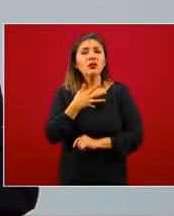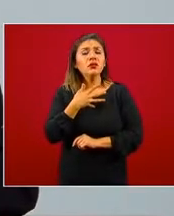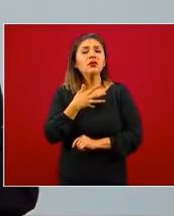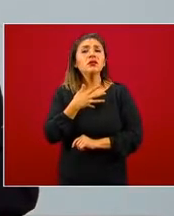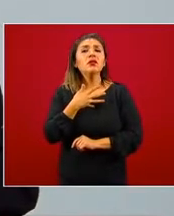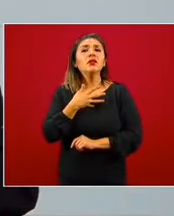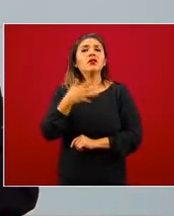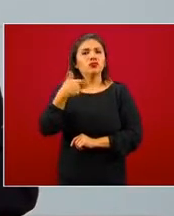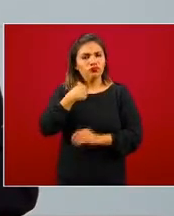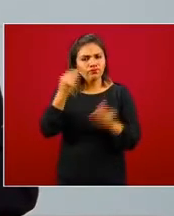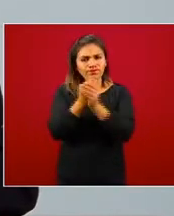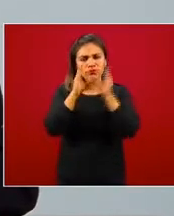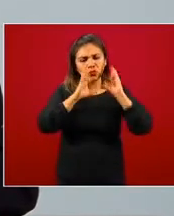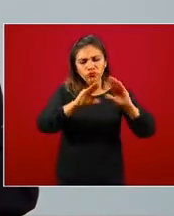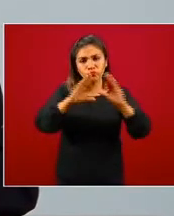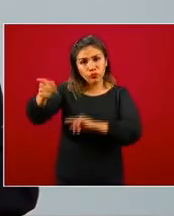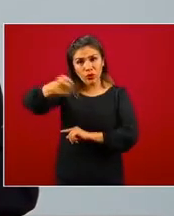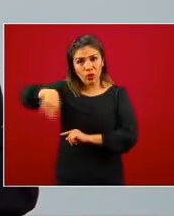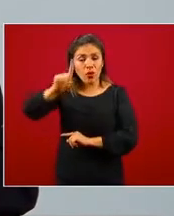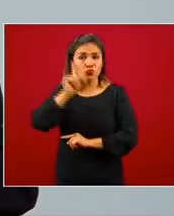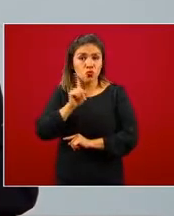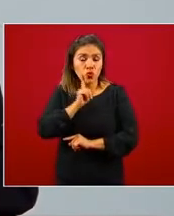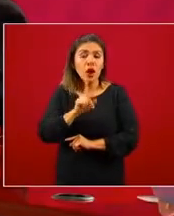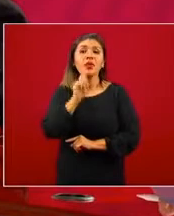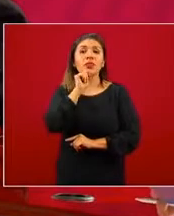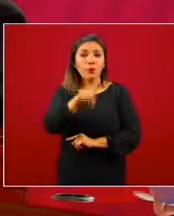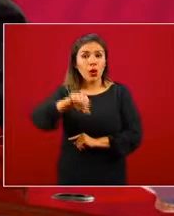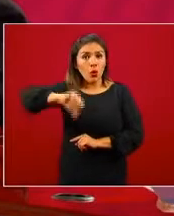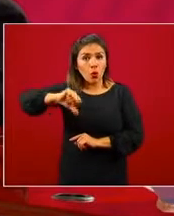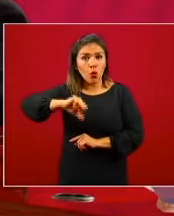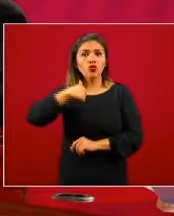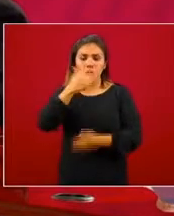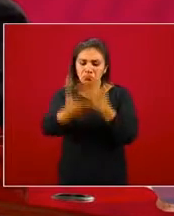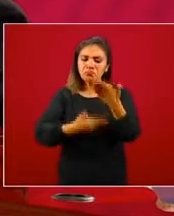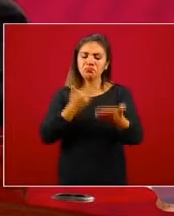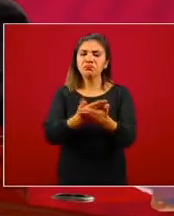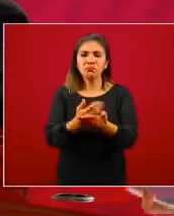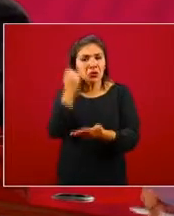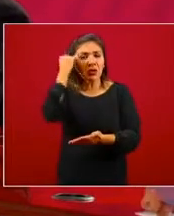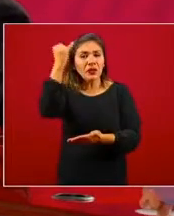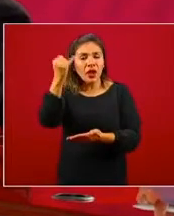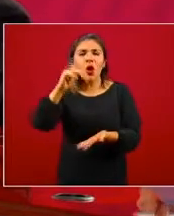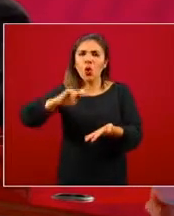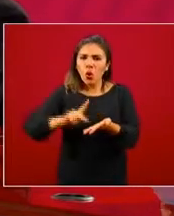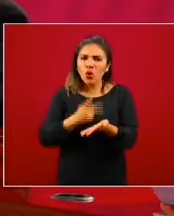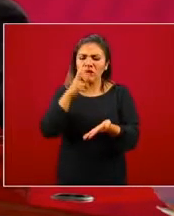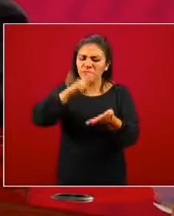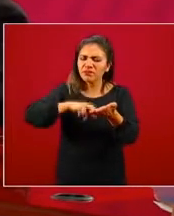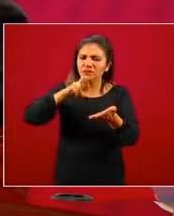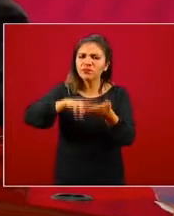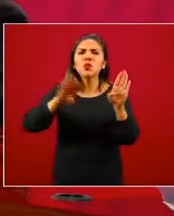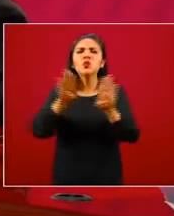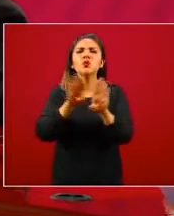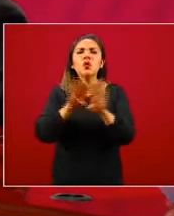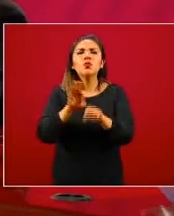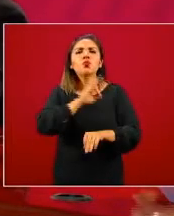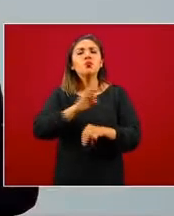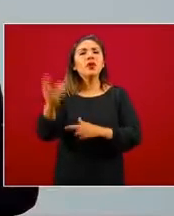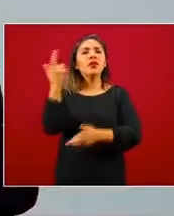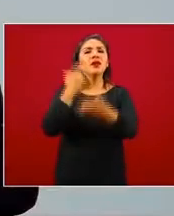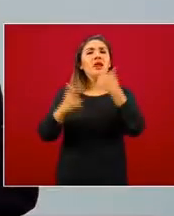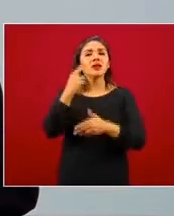coaching and we also give training to domestic workers. And today we're suggesting,